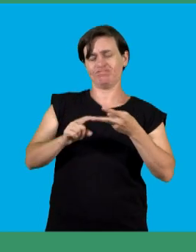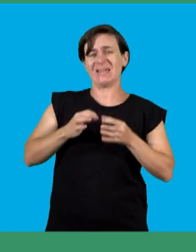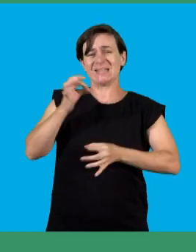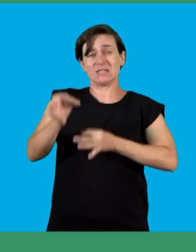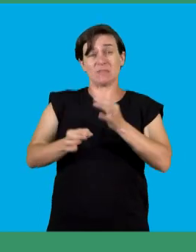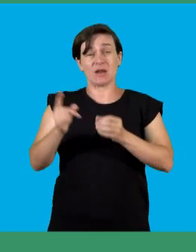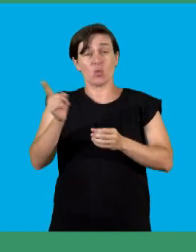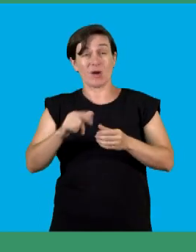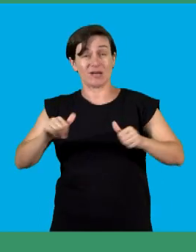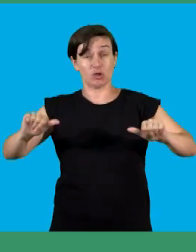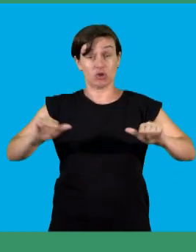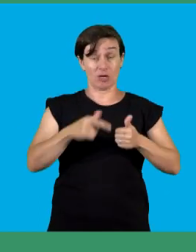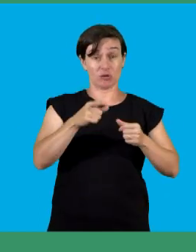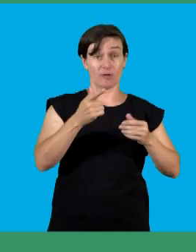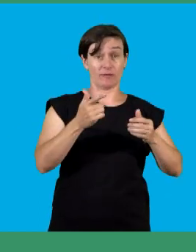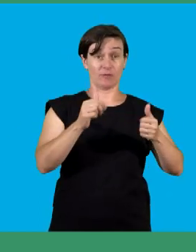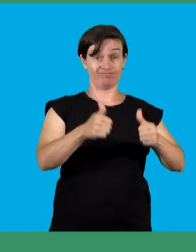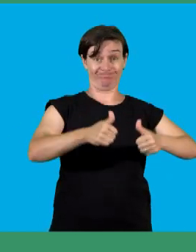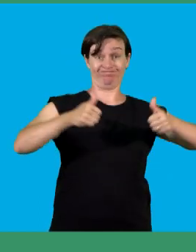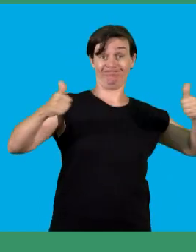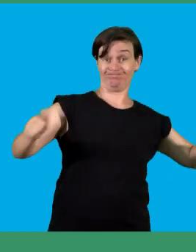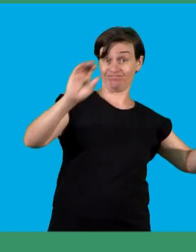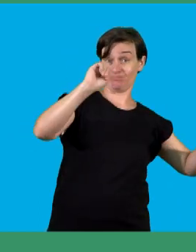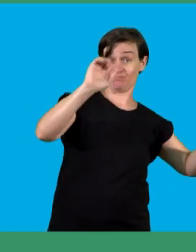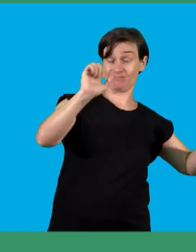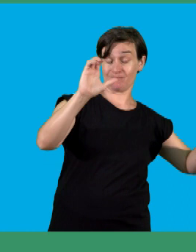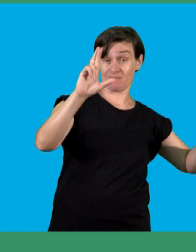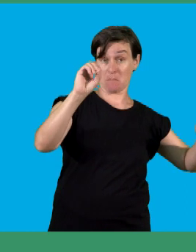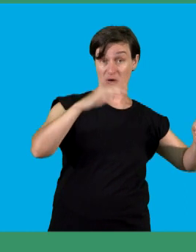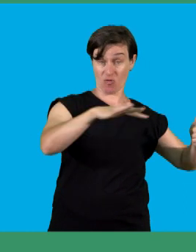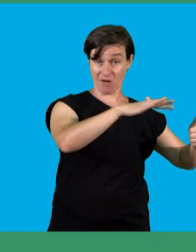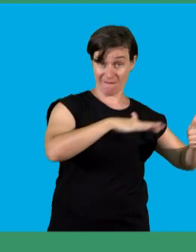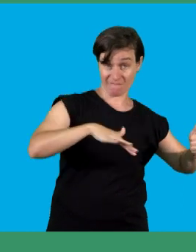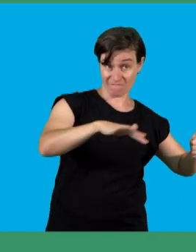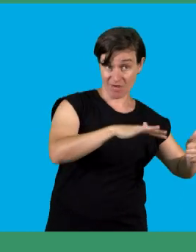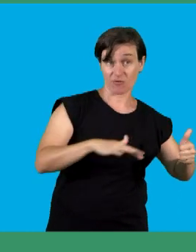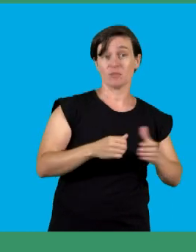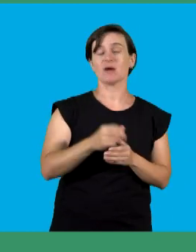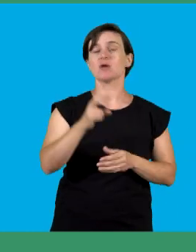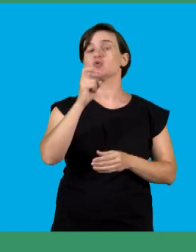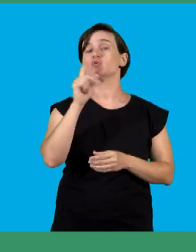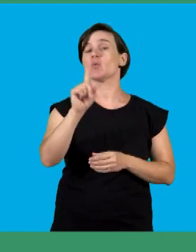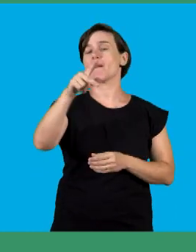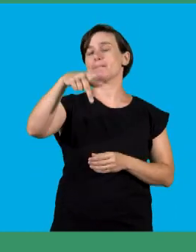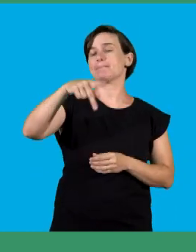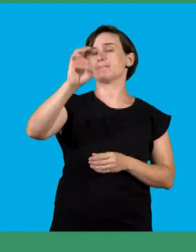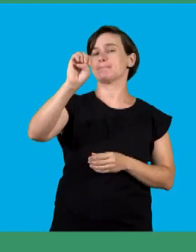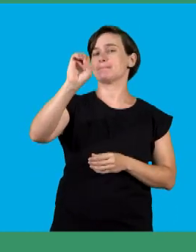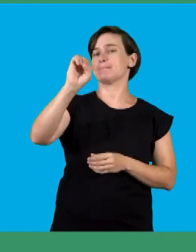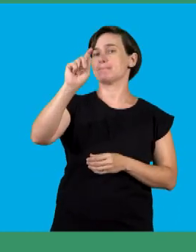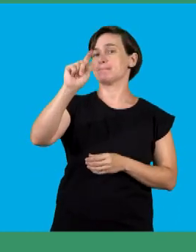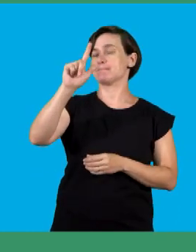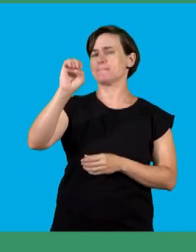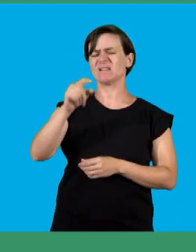explain the challenges of the macro environment on a business using the pastel analysis. Now, you